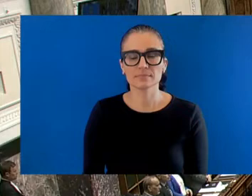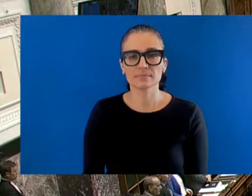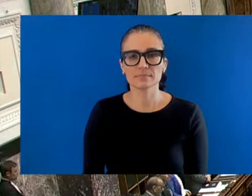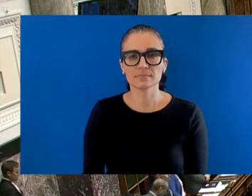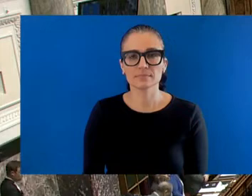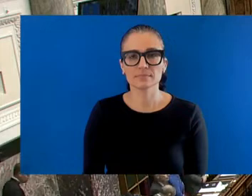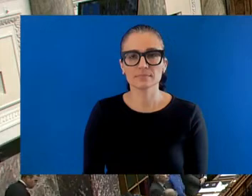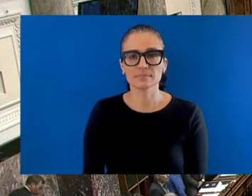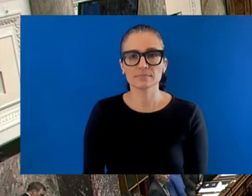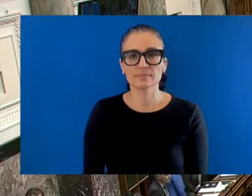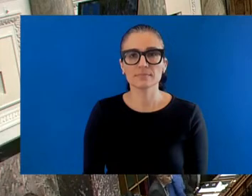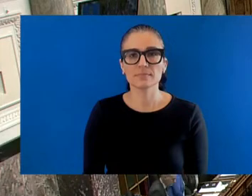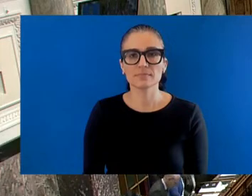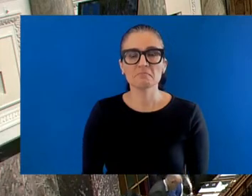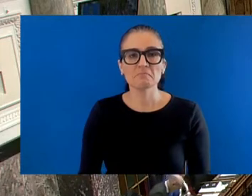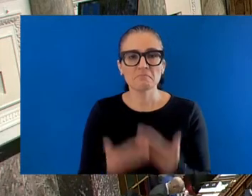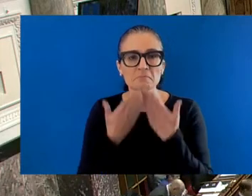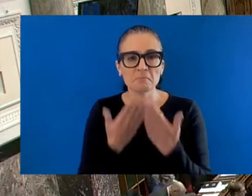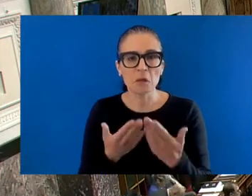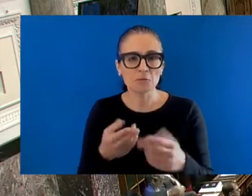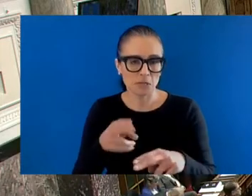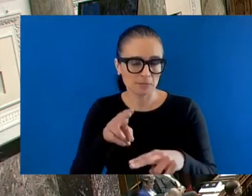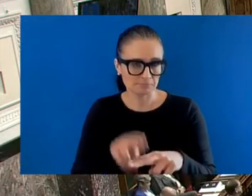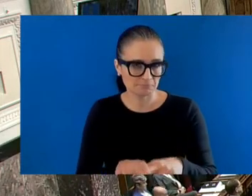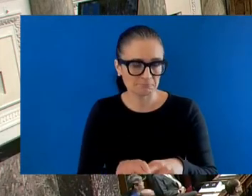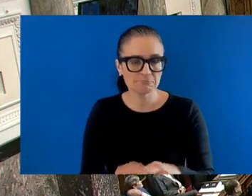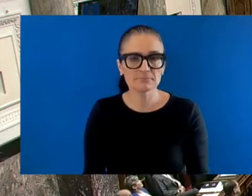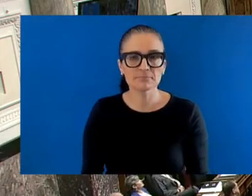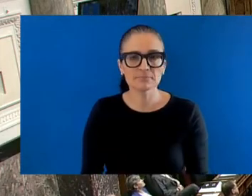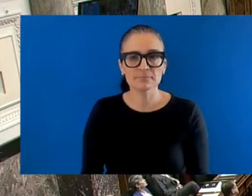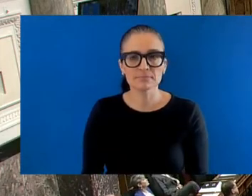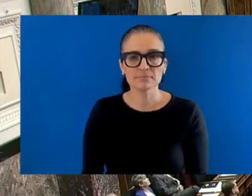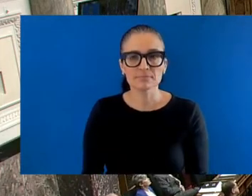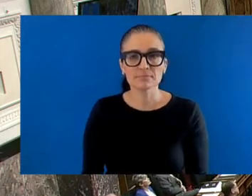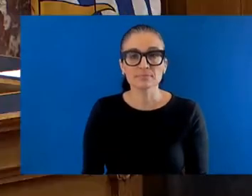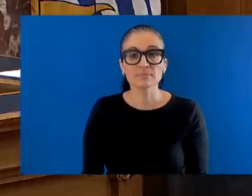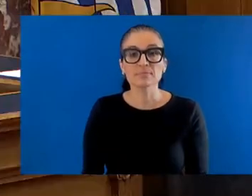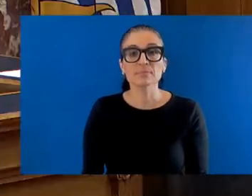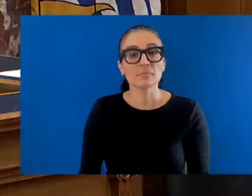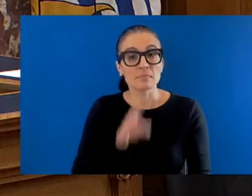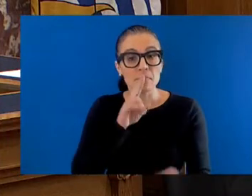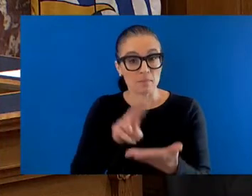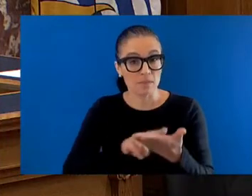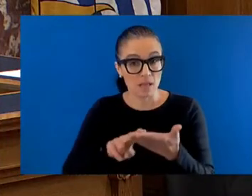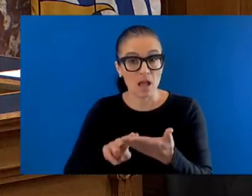Thank you. Be seated. And the clerk will be contacting members online.